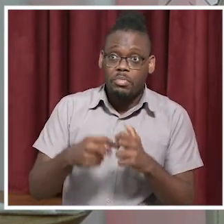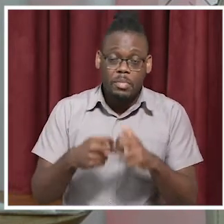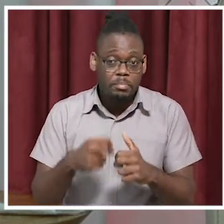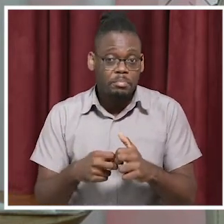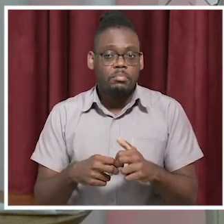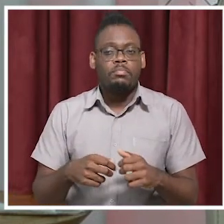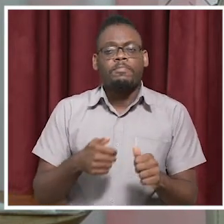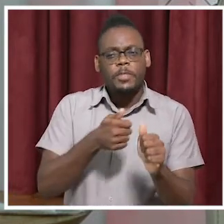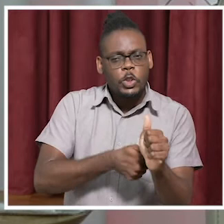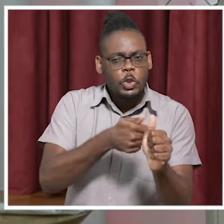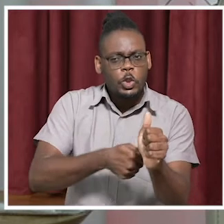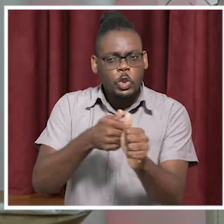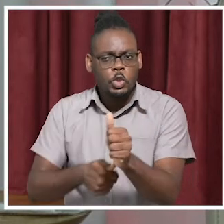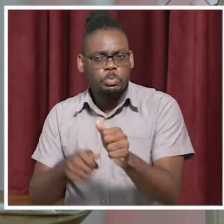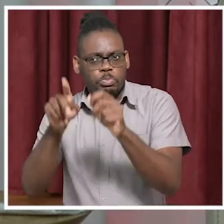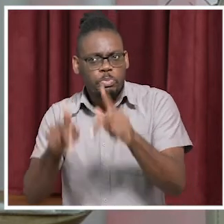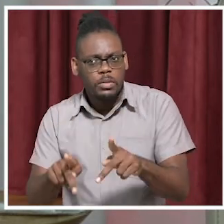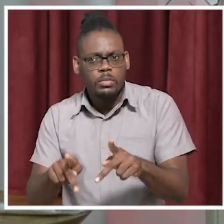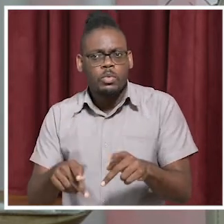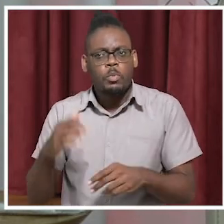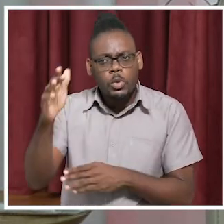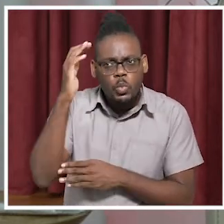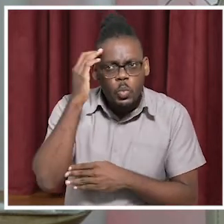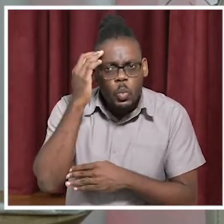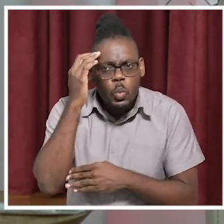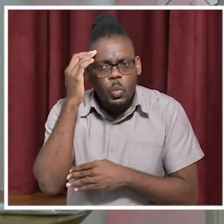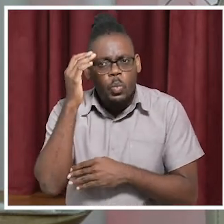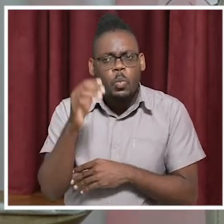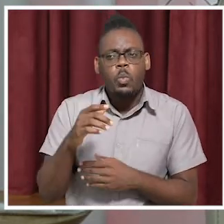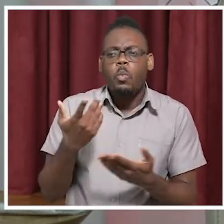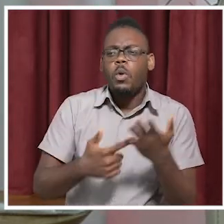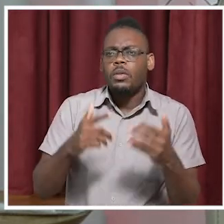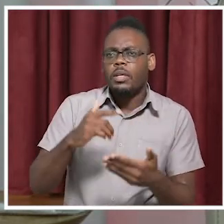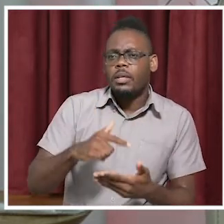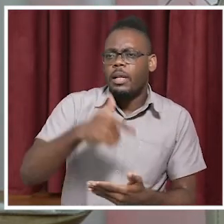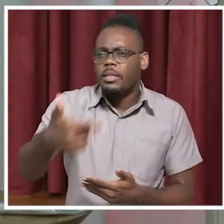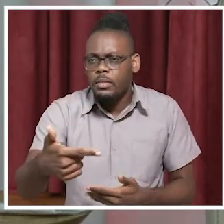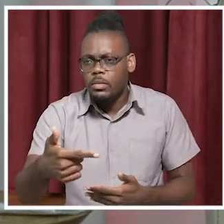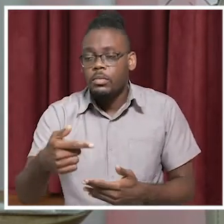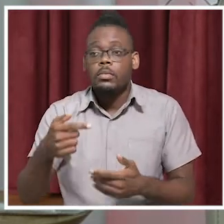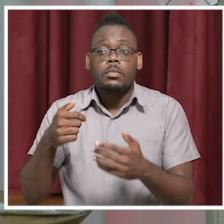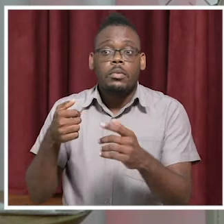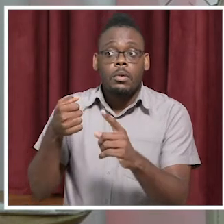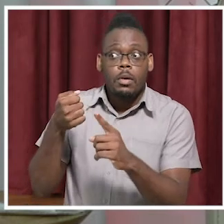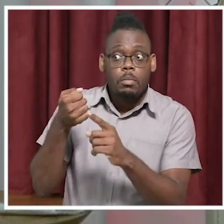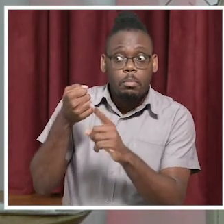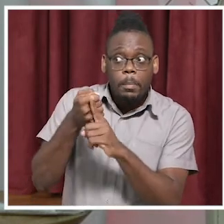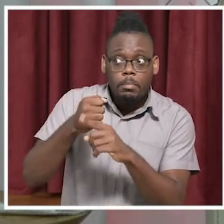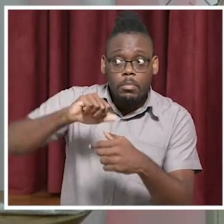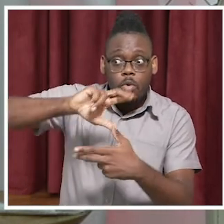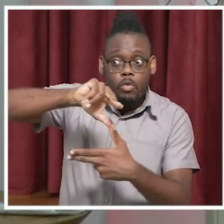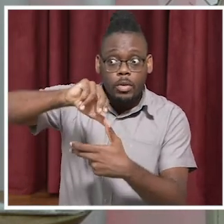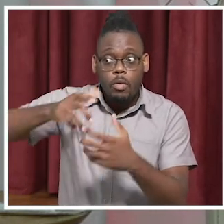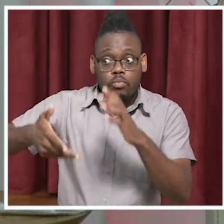conversation now of what to do next, whether it is natural disaster, occasional, or continuous. We have